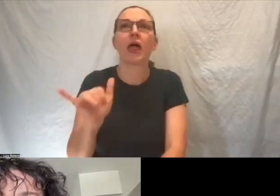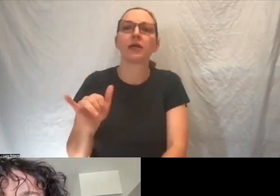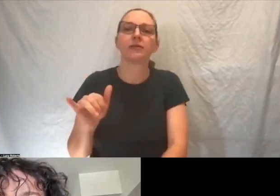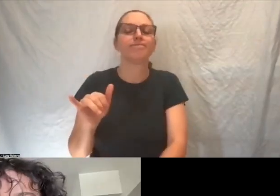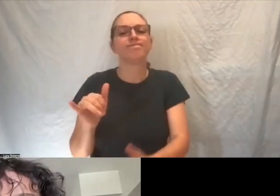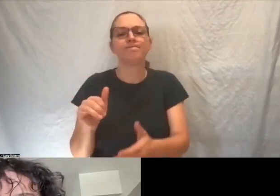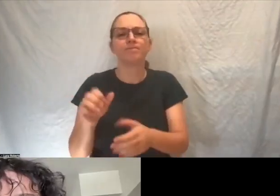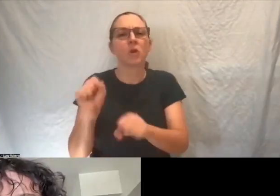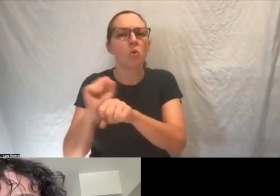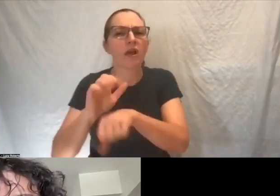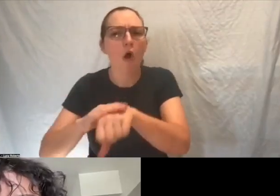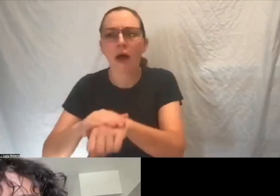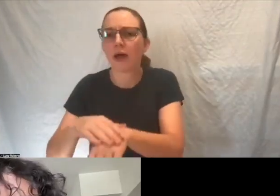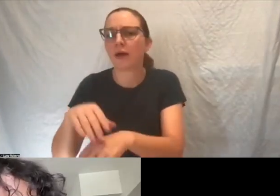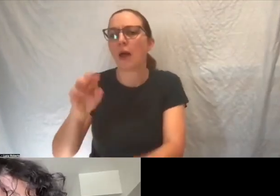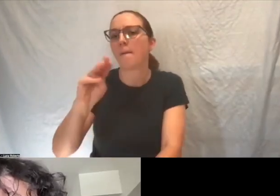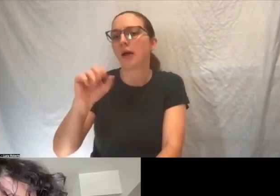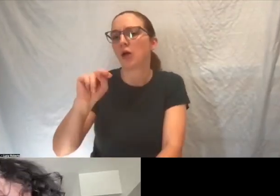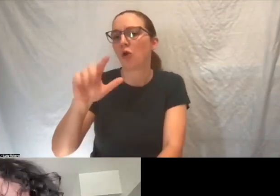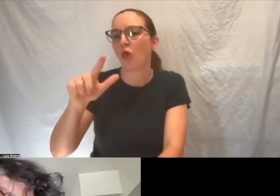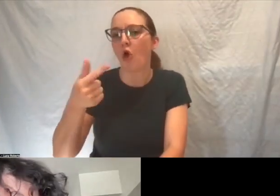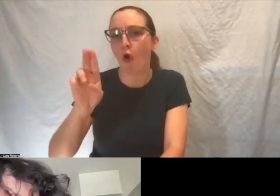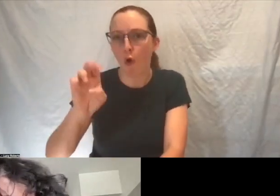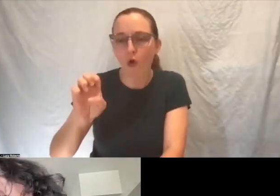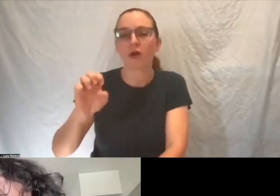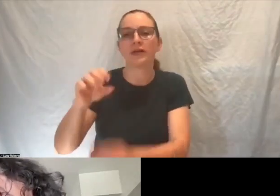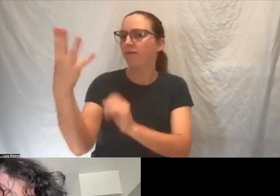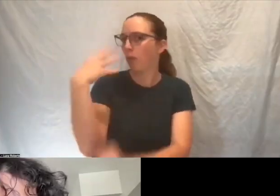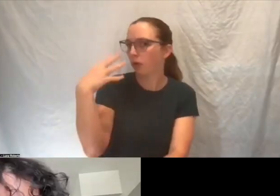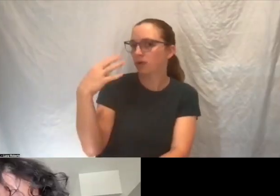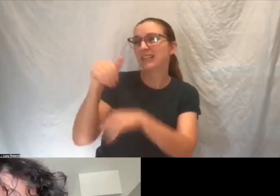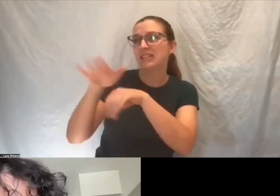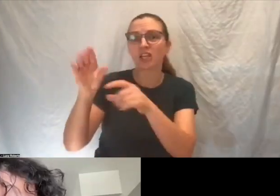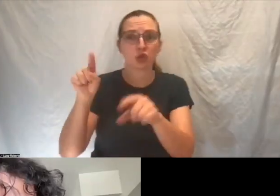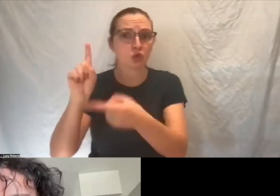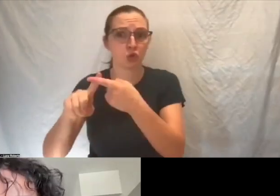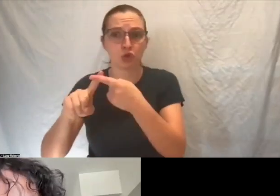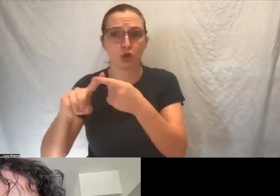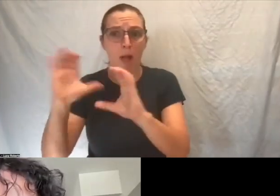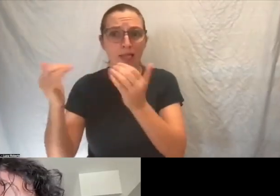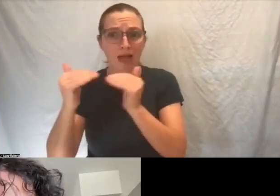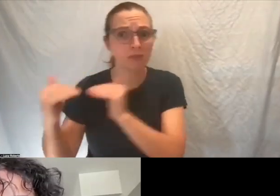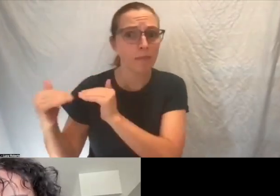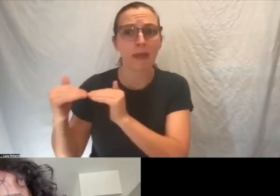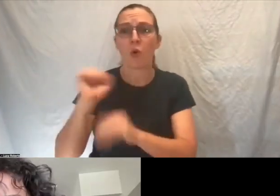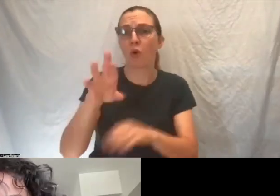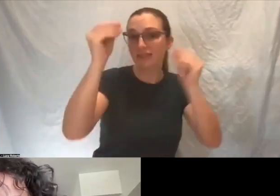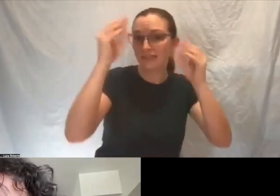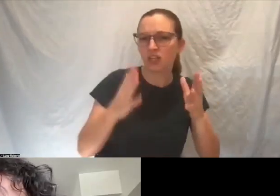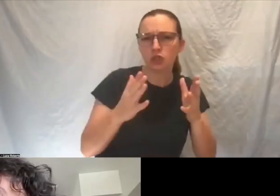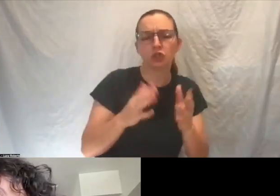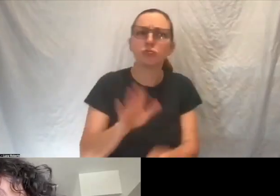and filming yourself and sending that to a teacher or to a classmate and asking their opinions. I think it's really